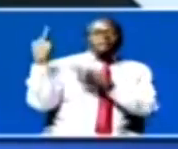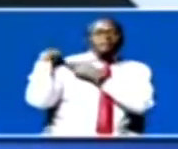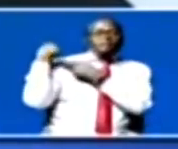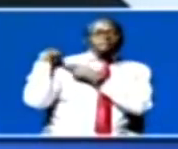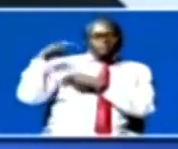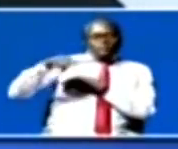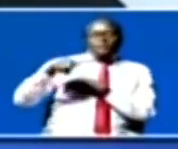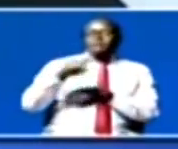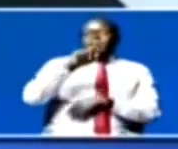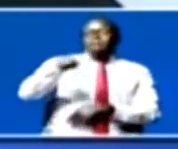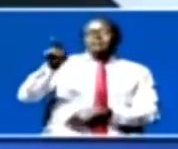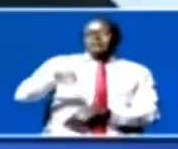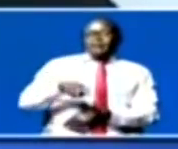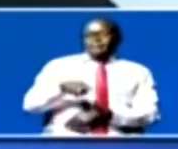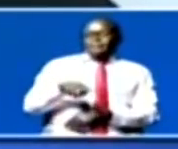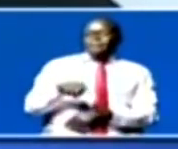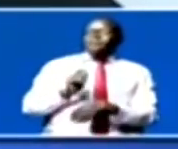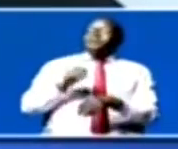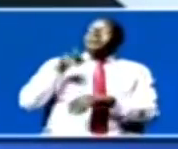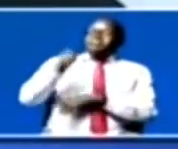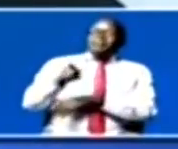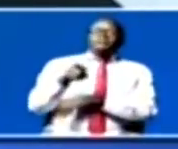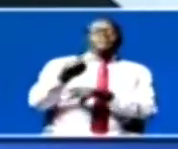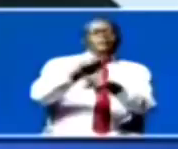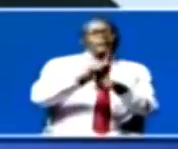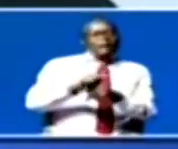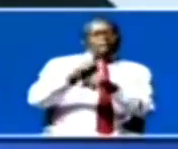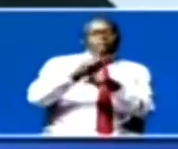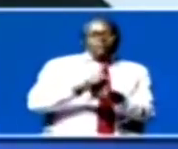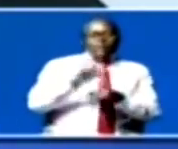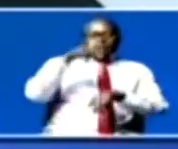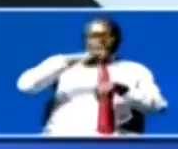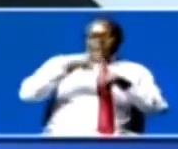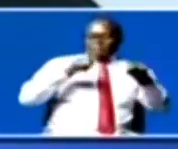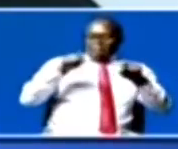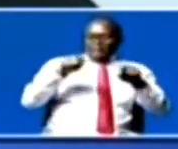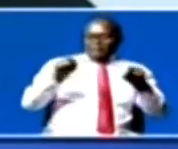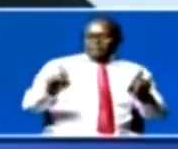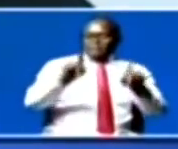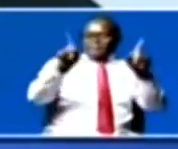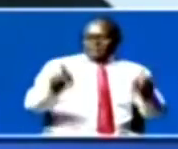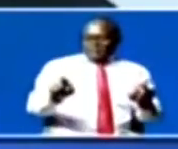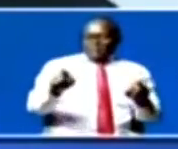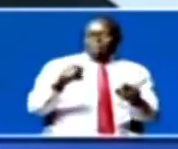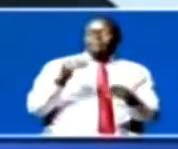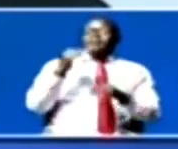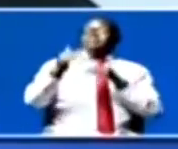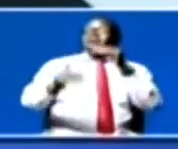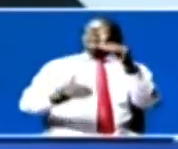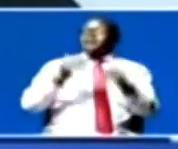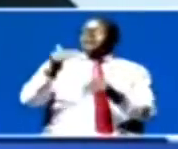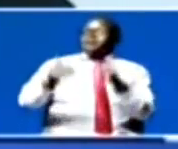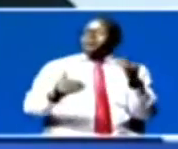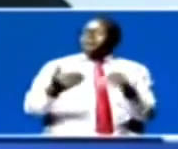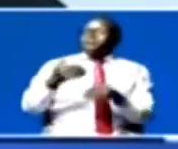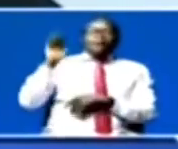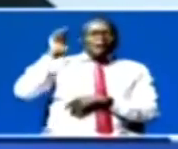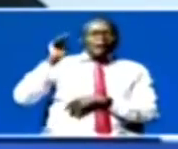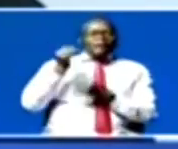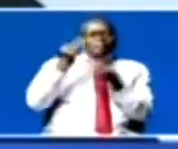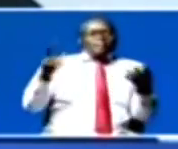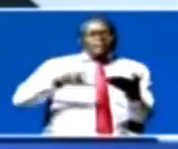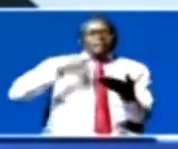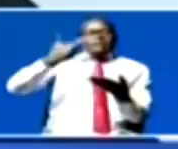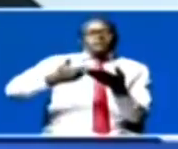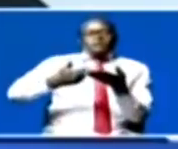for this irregularity. Extra caution must be taken in handling examination material. You've heard that a lot of